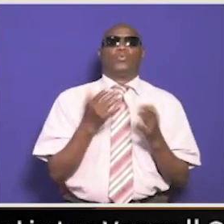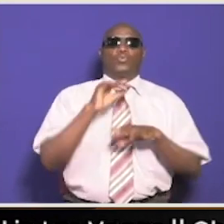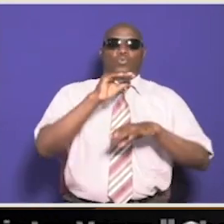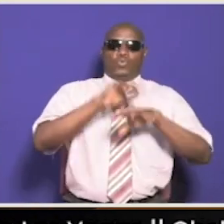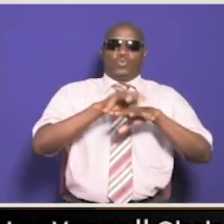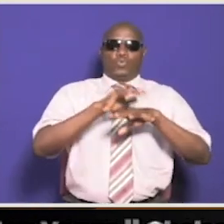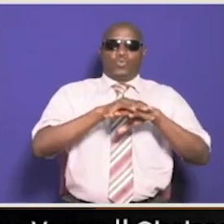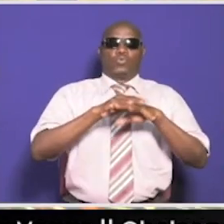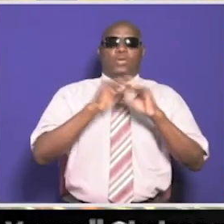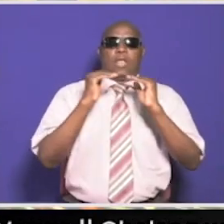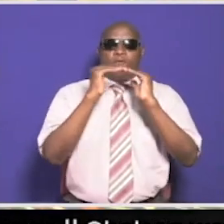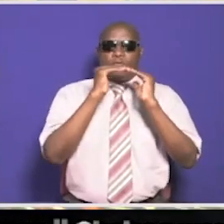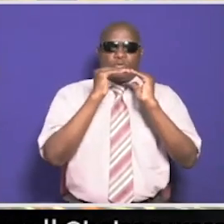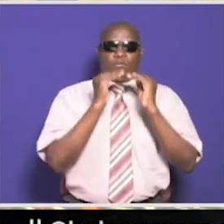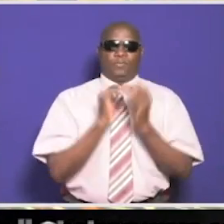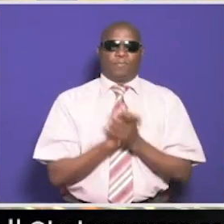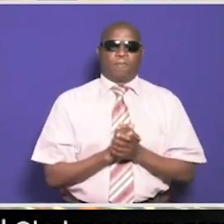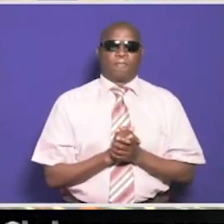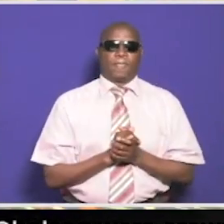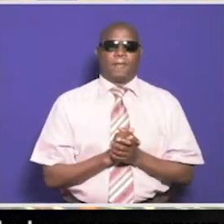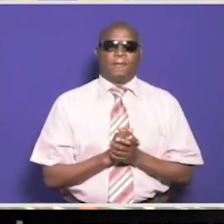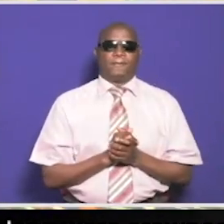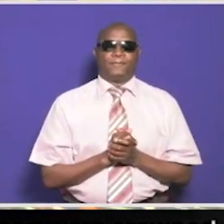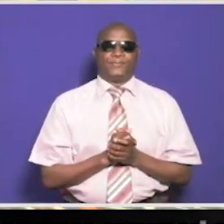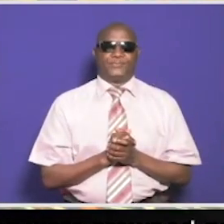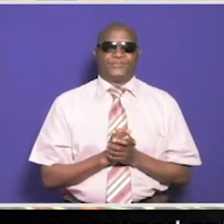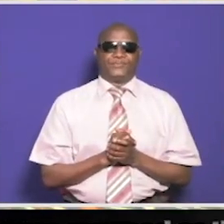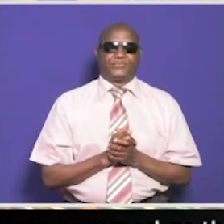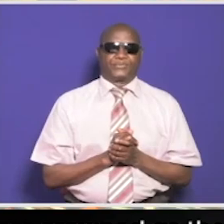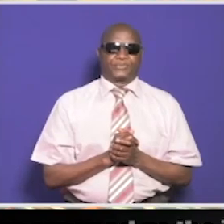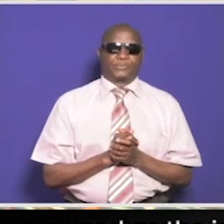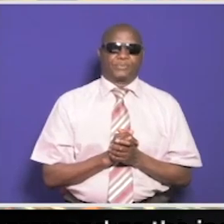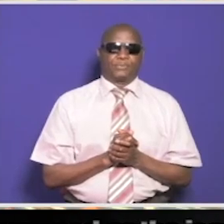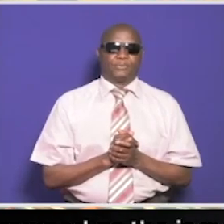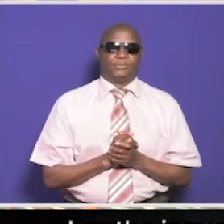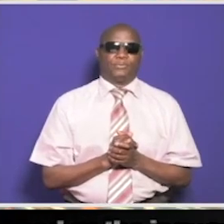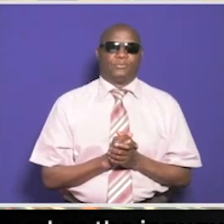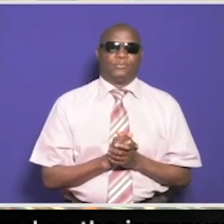at smart level. Reporting for Hope TV Newswatch, I am Joy Gatwiri.